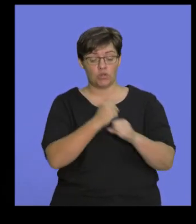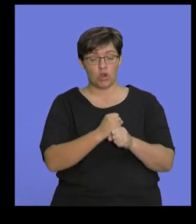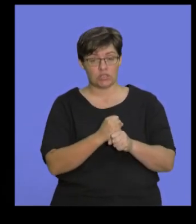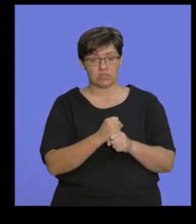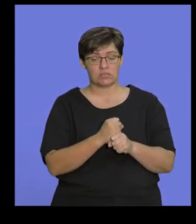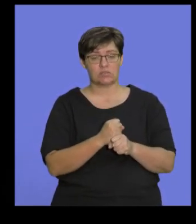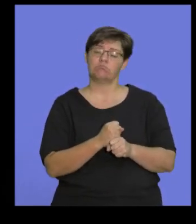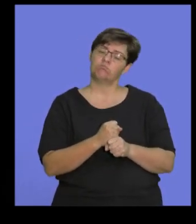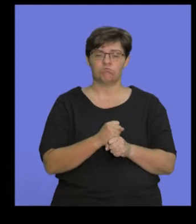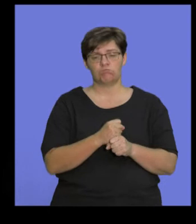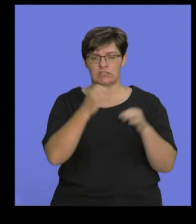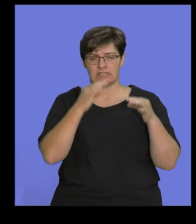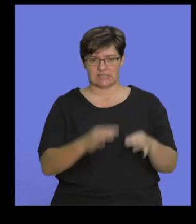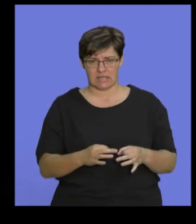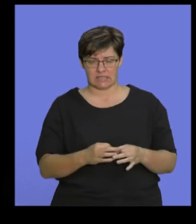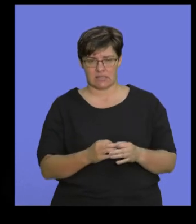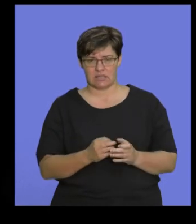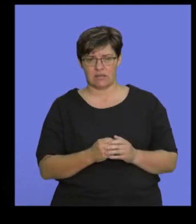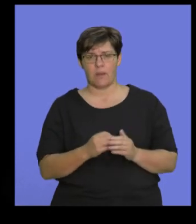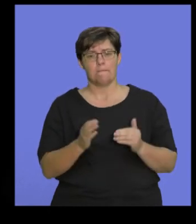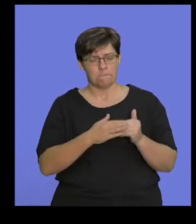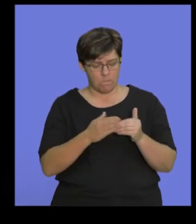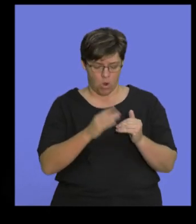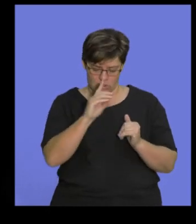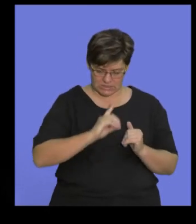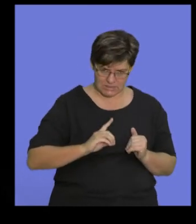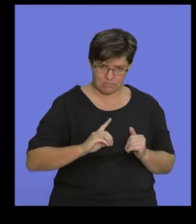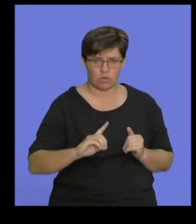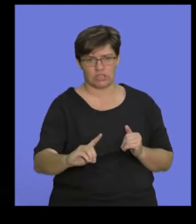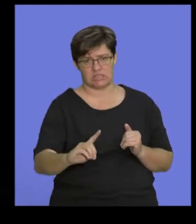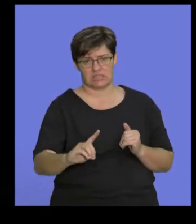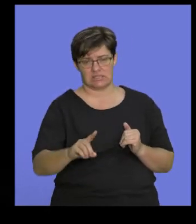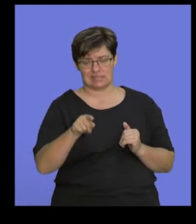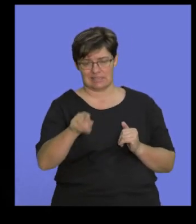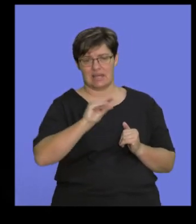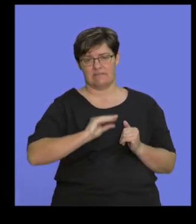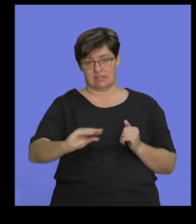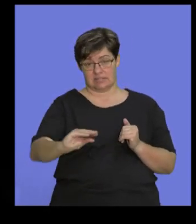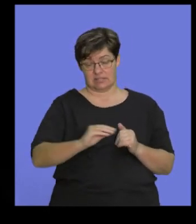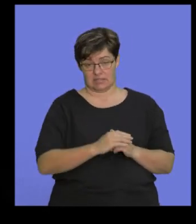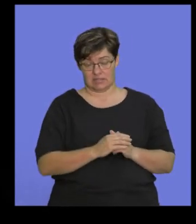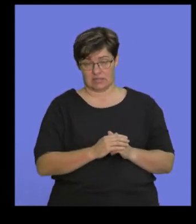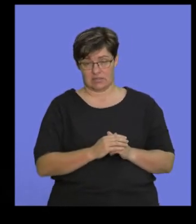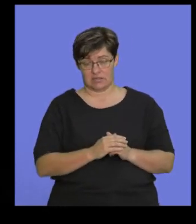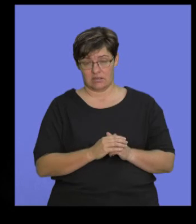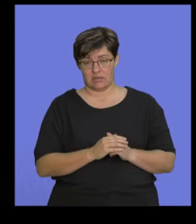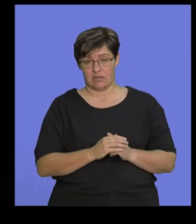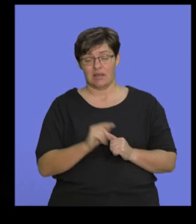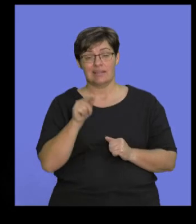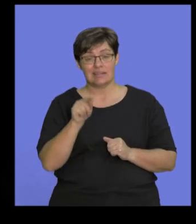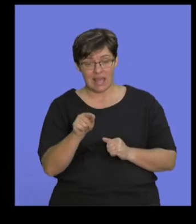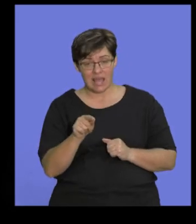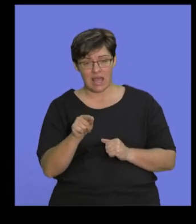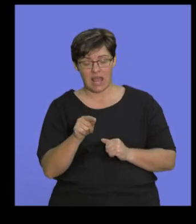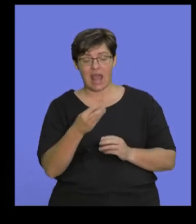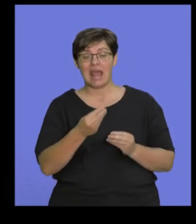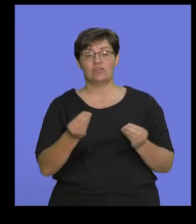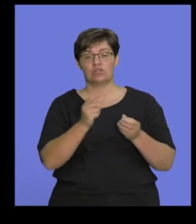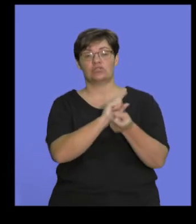decides to make another deposit to her investment, and the interest then changes to